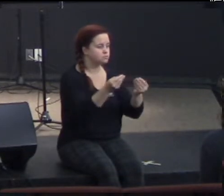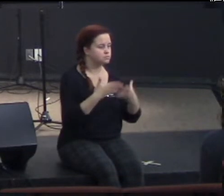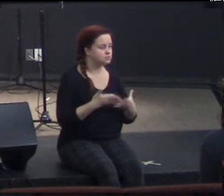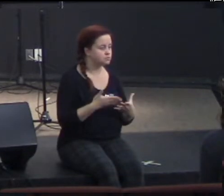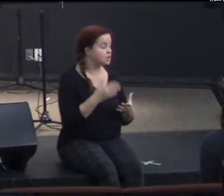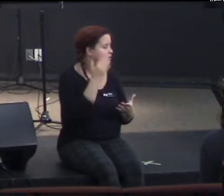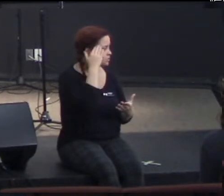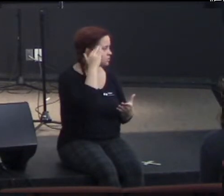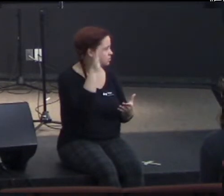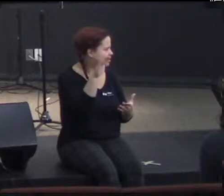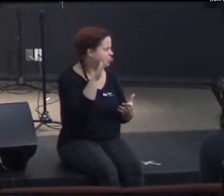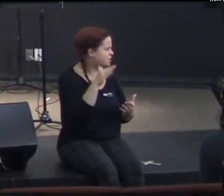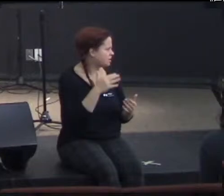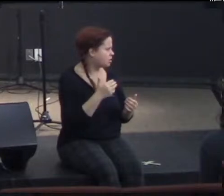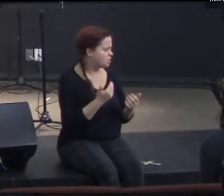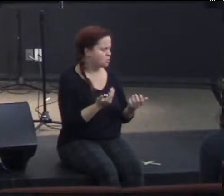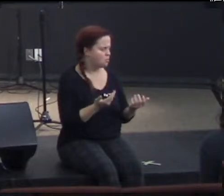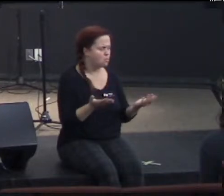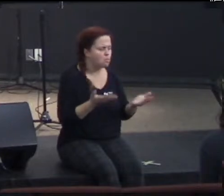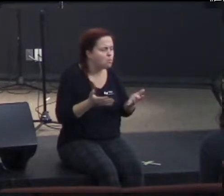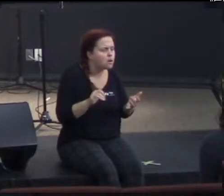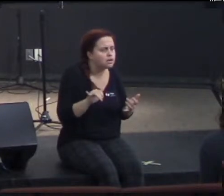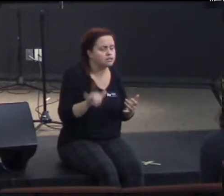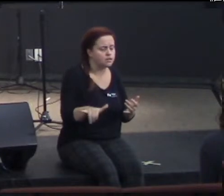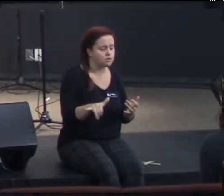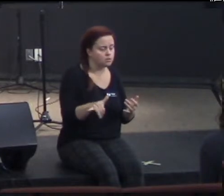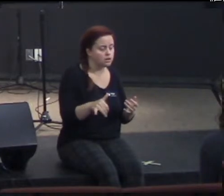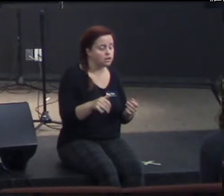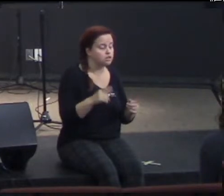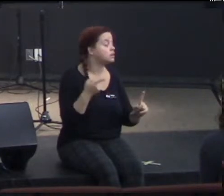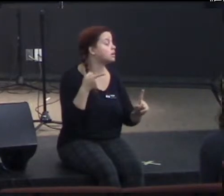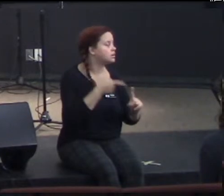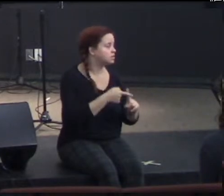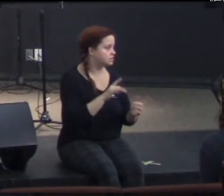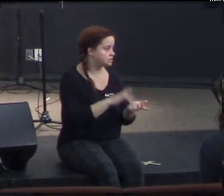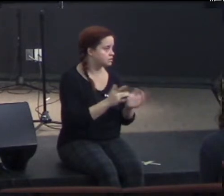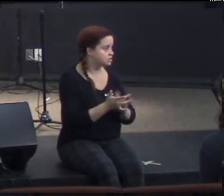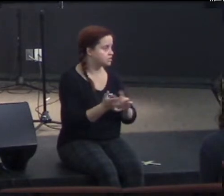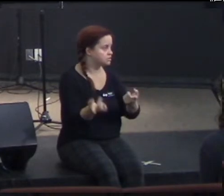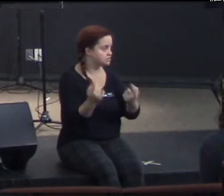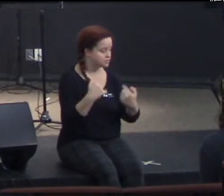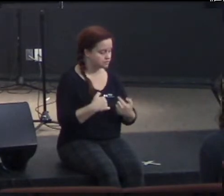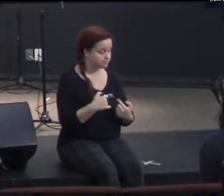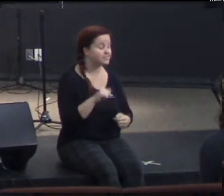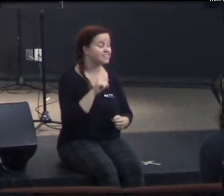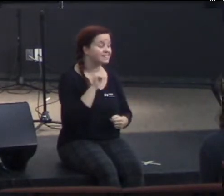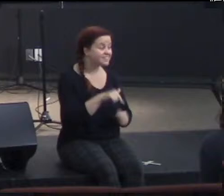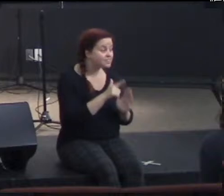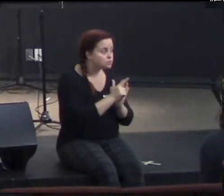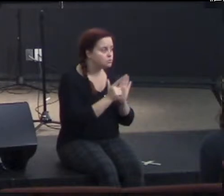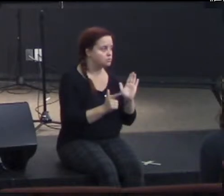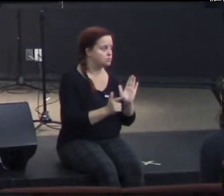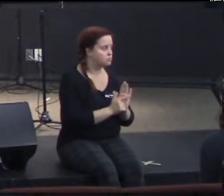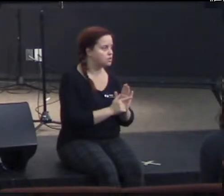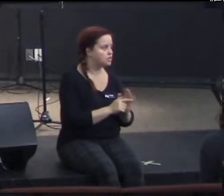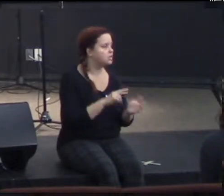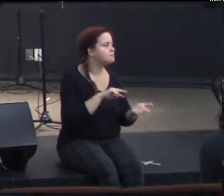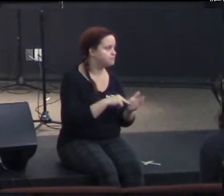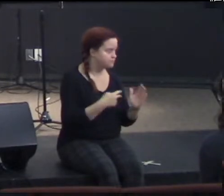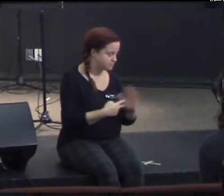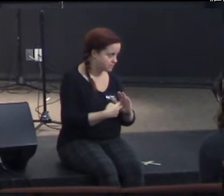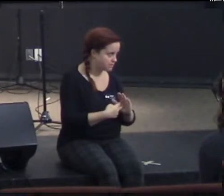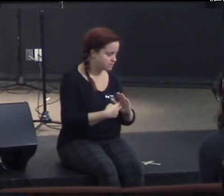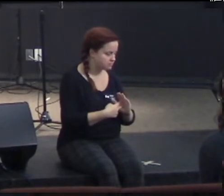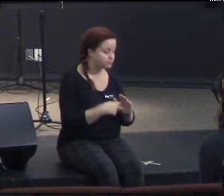Jesus came. He came and kind of revealed, this is what the law was intended to produce. This is what